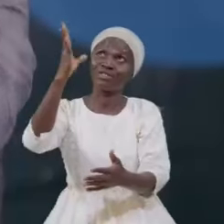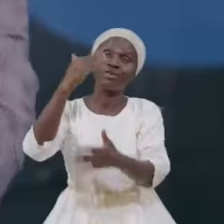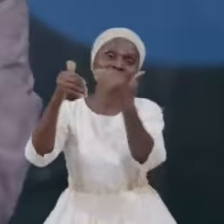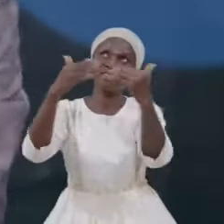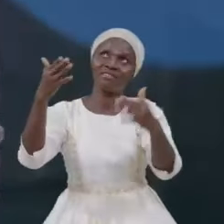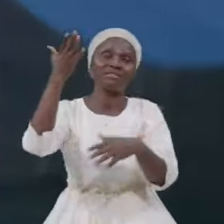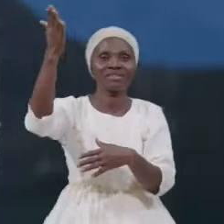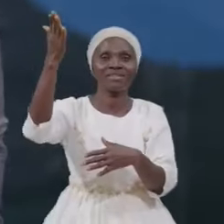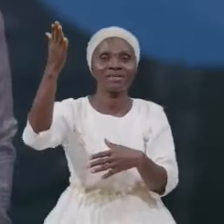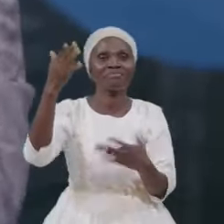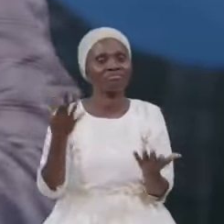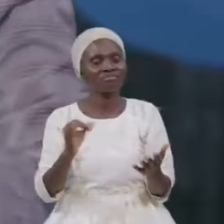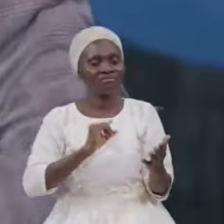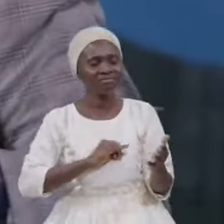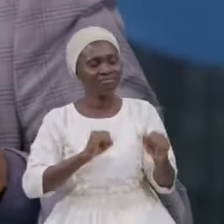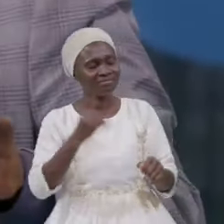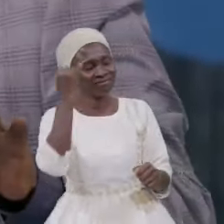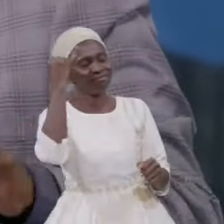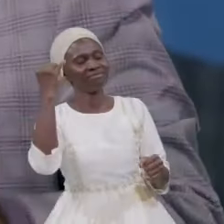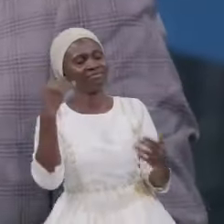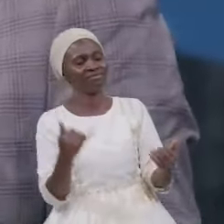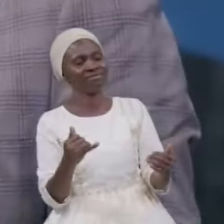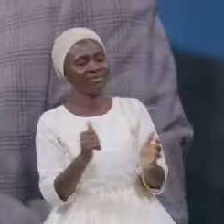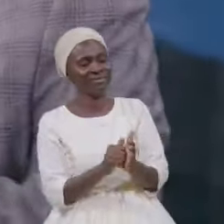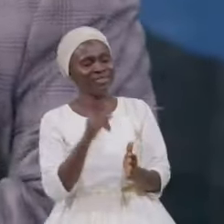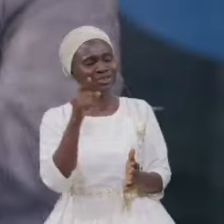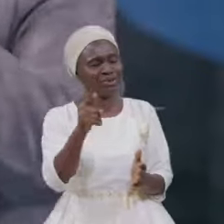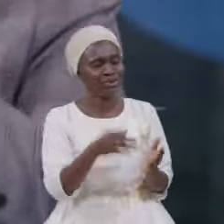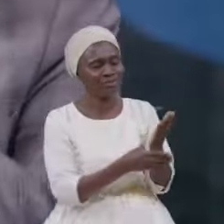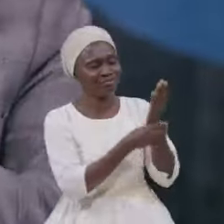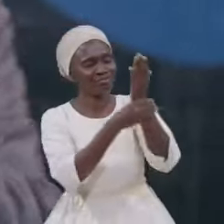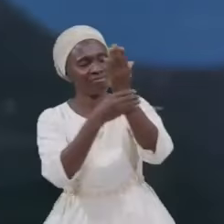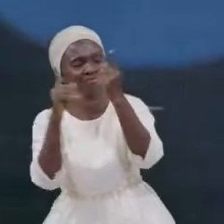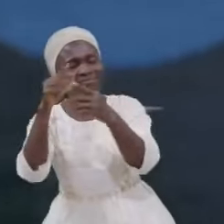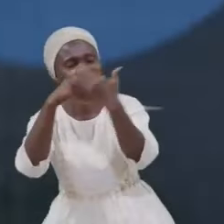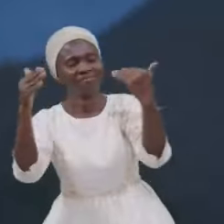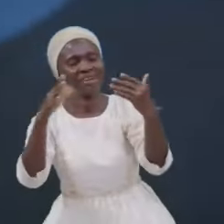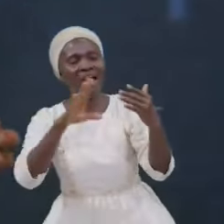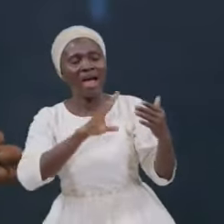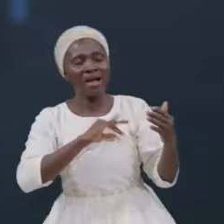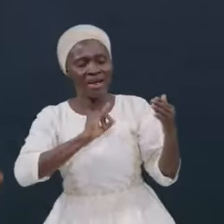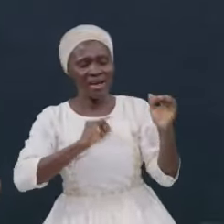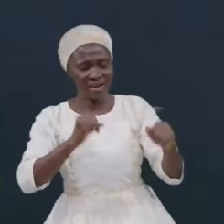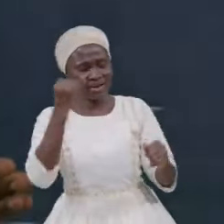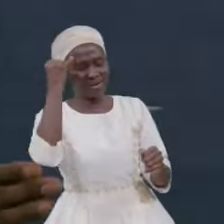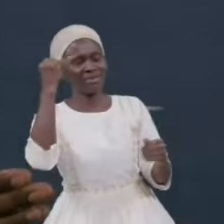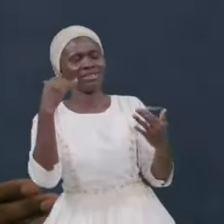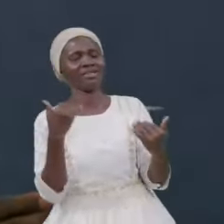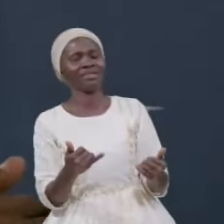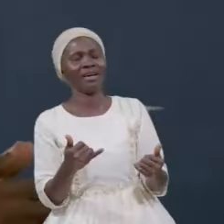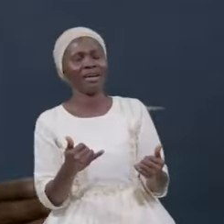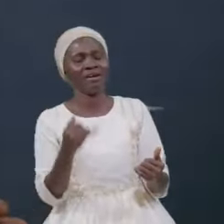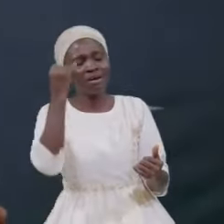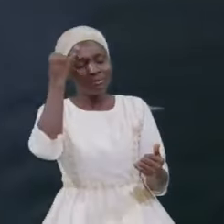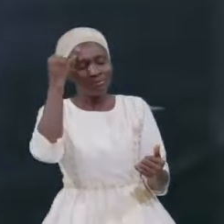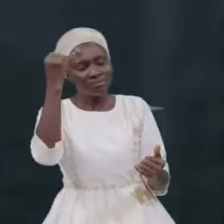I can imagine you see all those angels and you are in them. I'm imagining now you see Peter, you see John, you